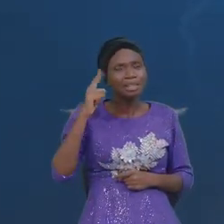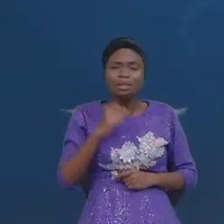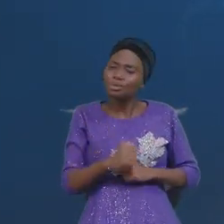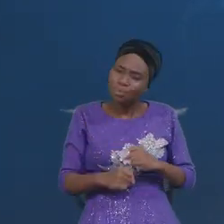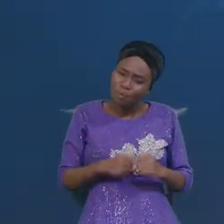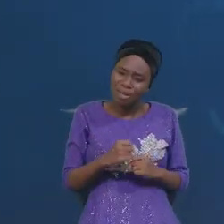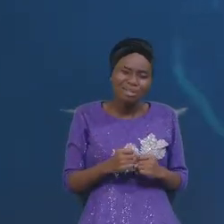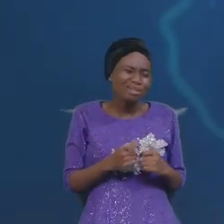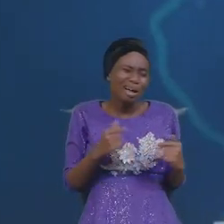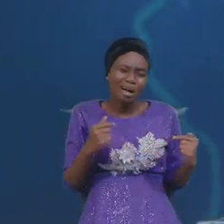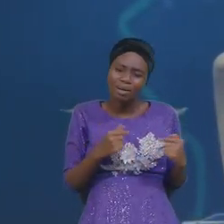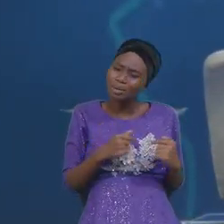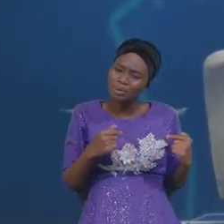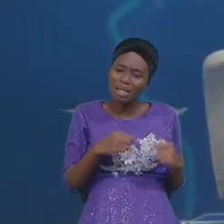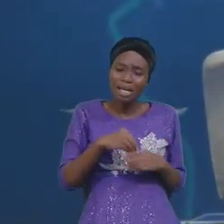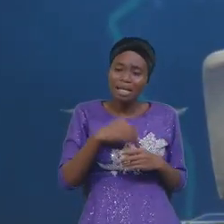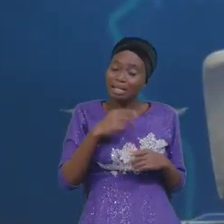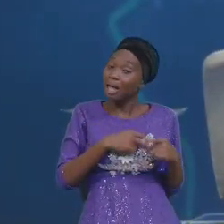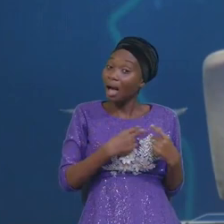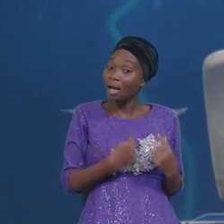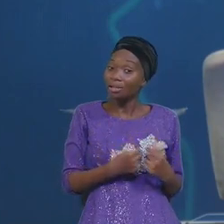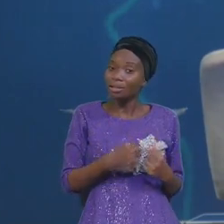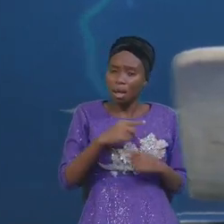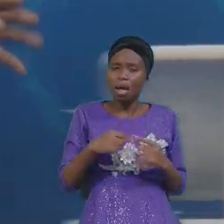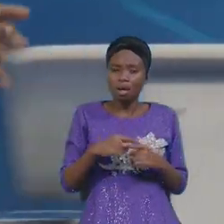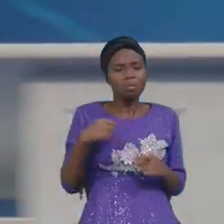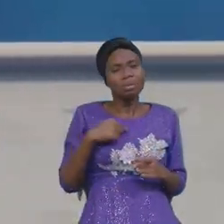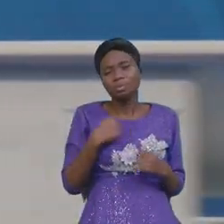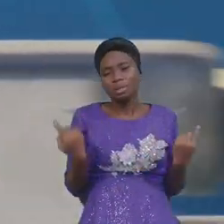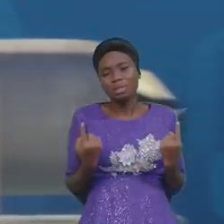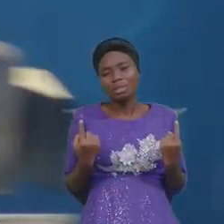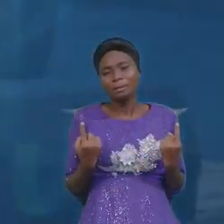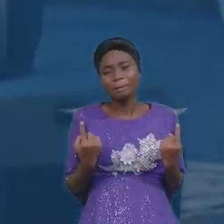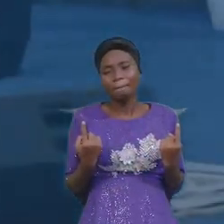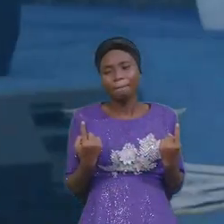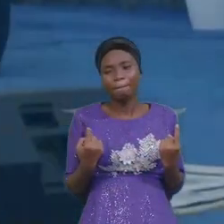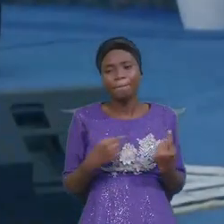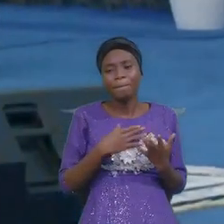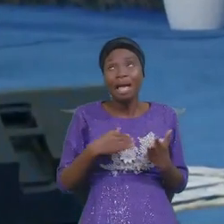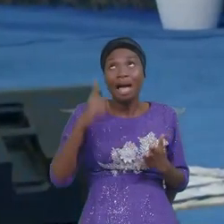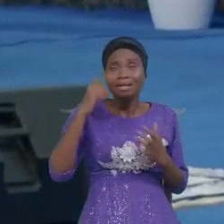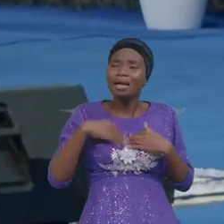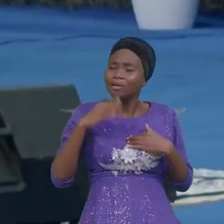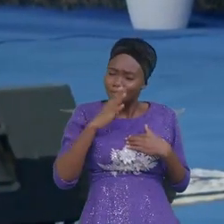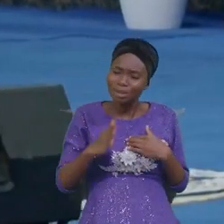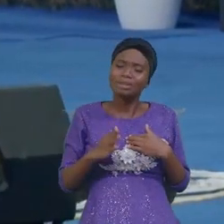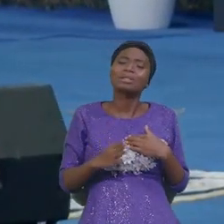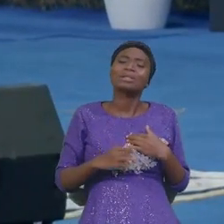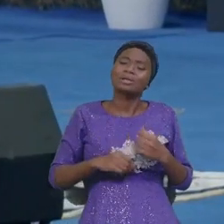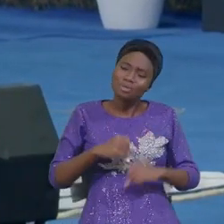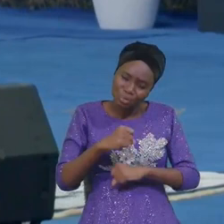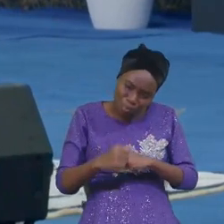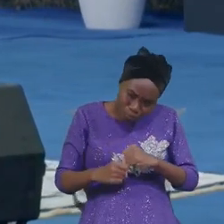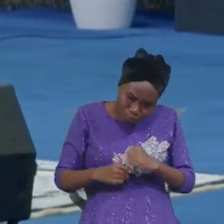agony in his heart when we sin, and he has been suffering now